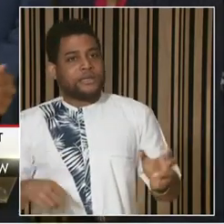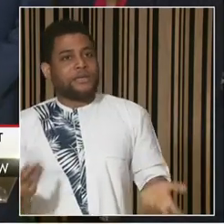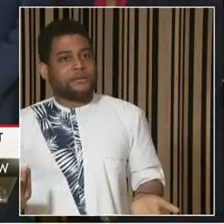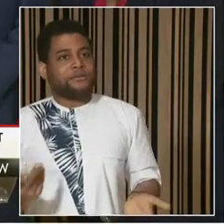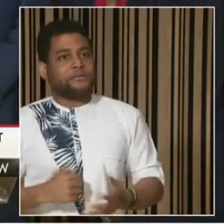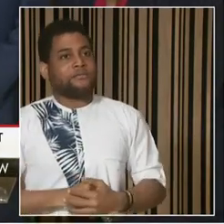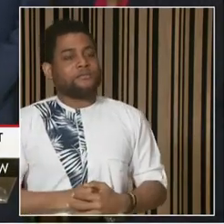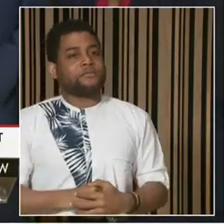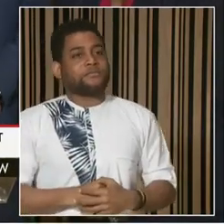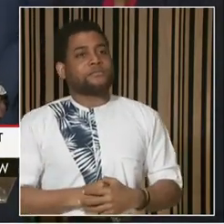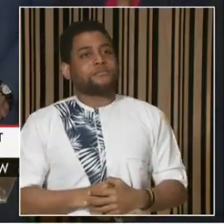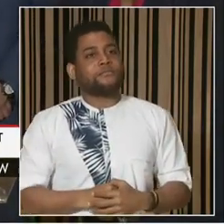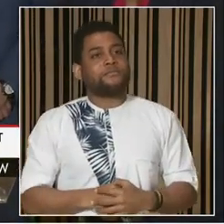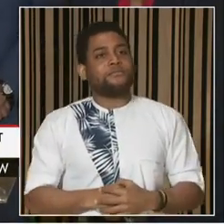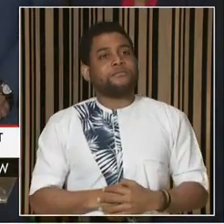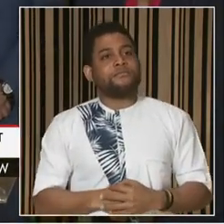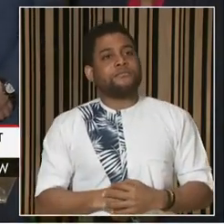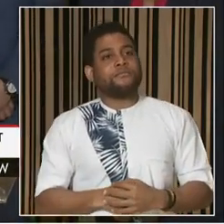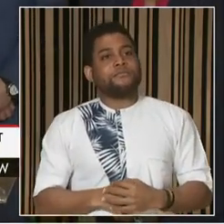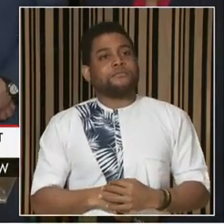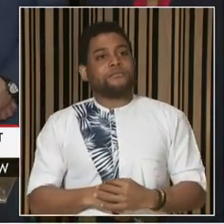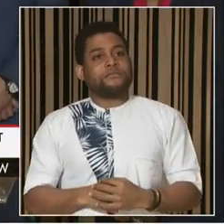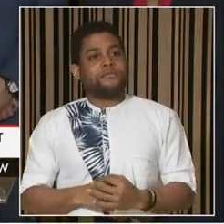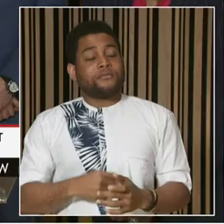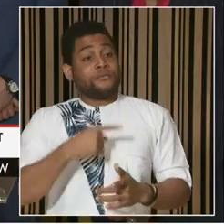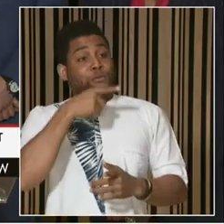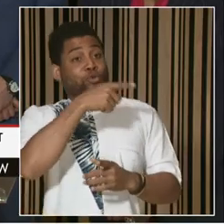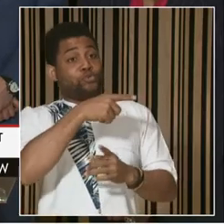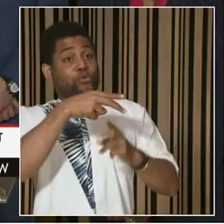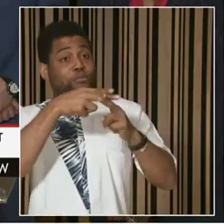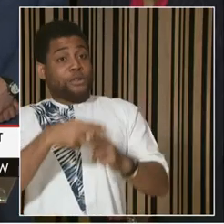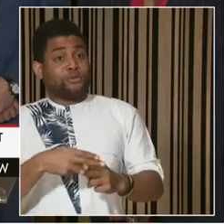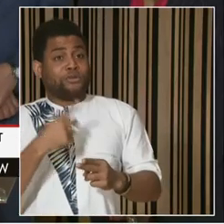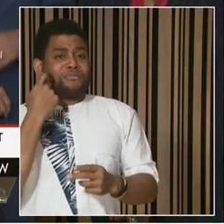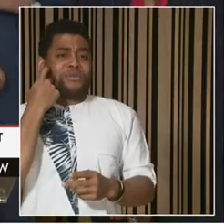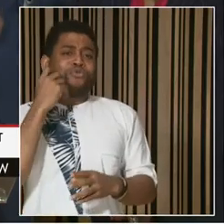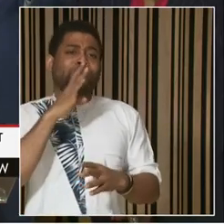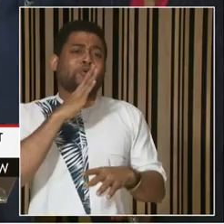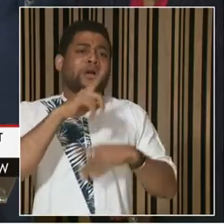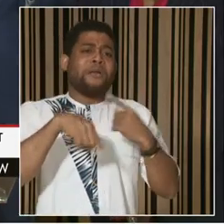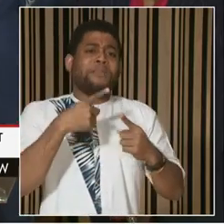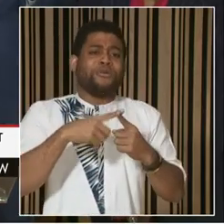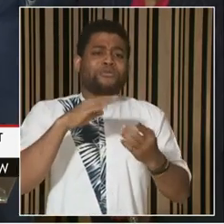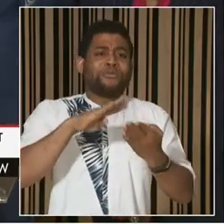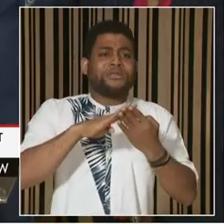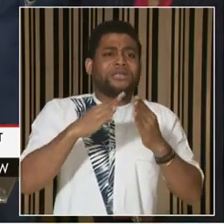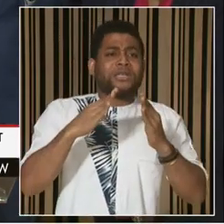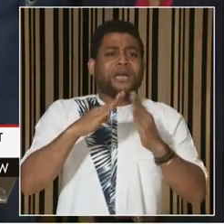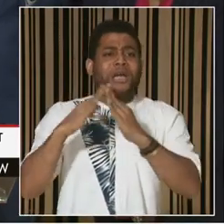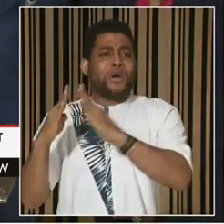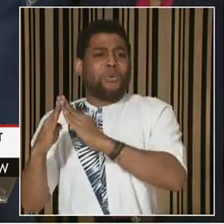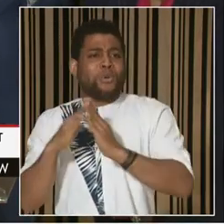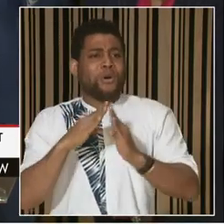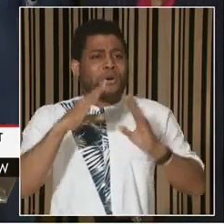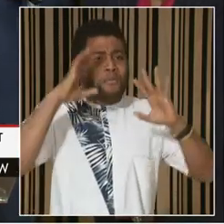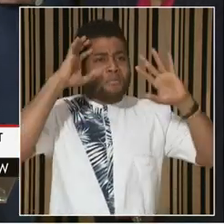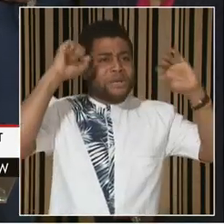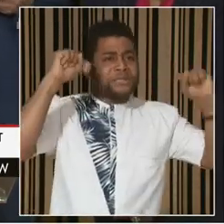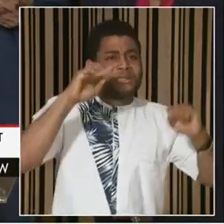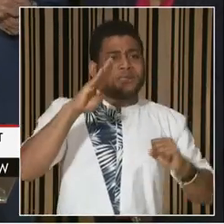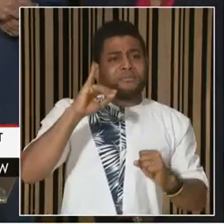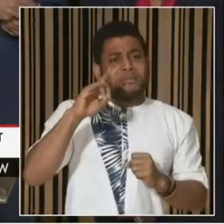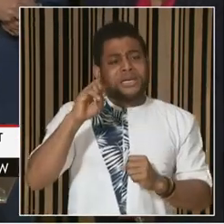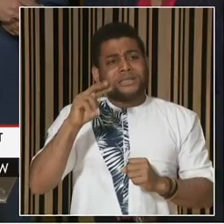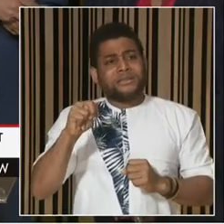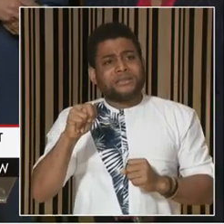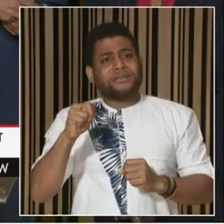Yeah. You mentioned just trying to get downtown back. President Biden mentioned during his State of the Union. Wasn't that